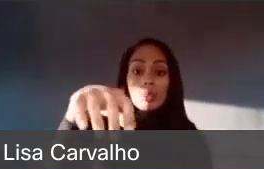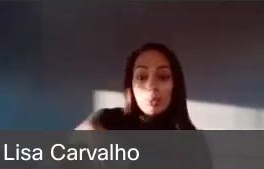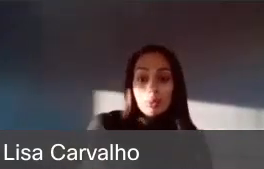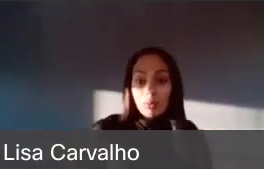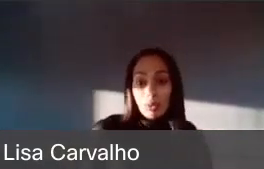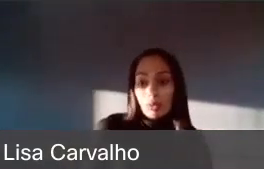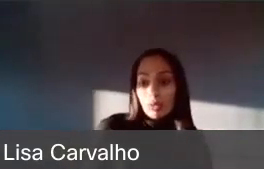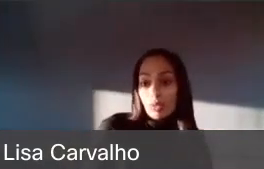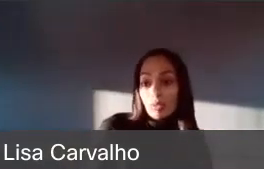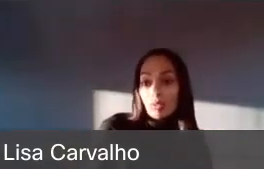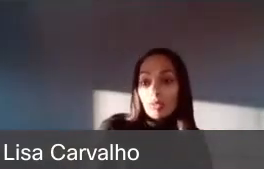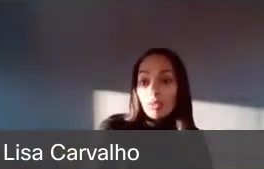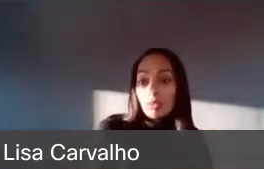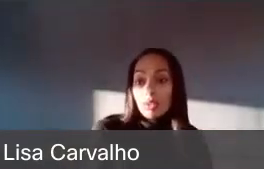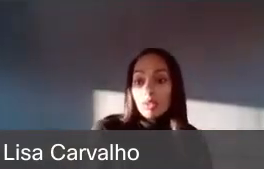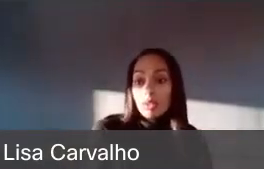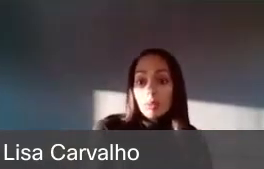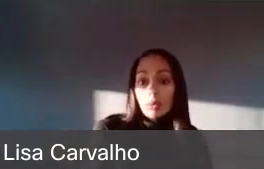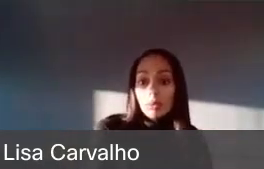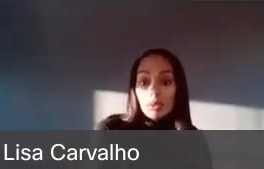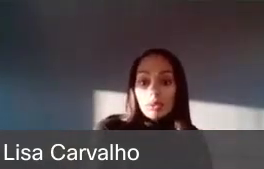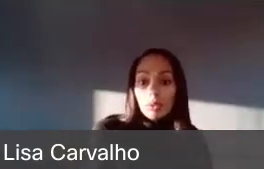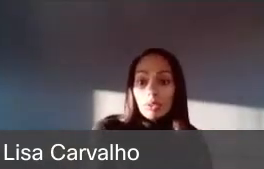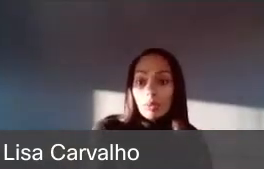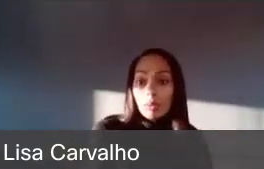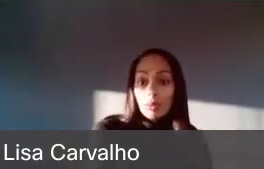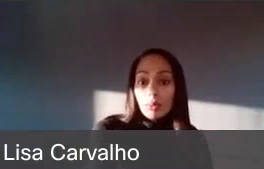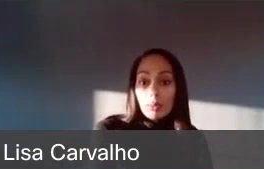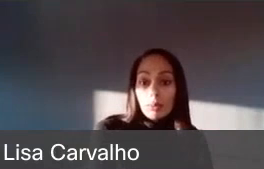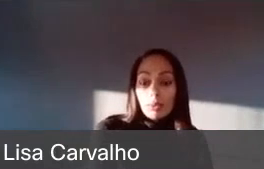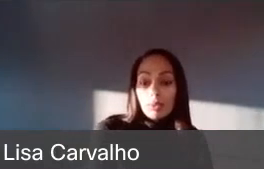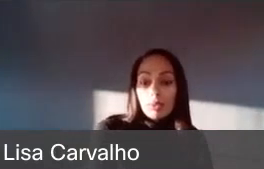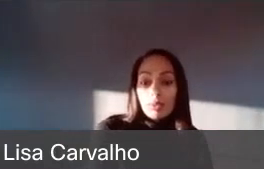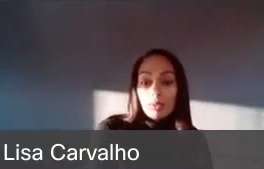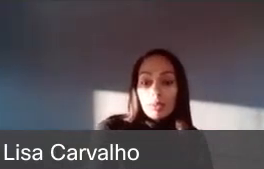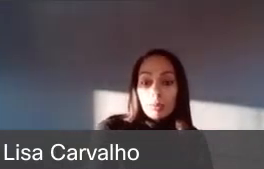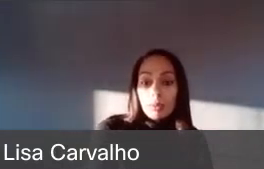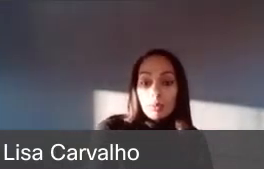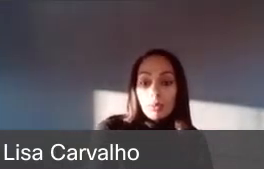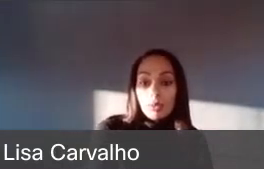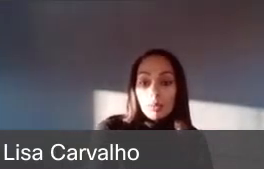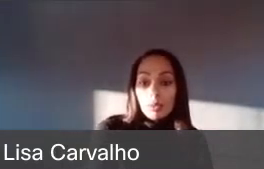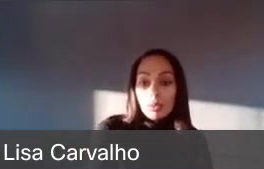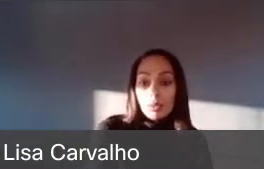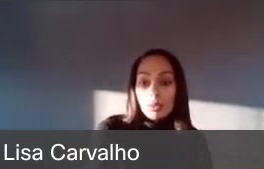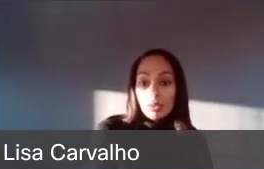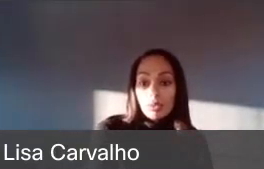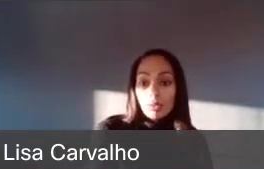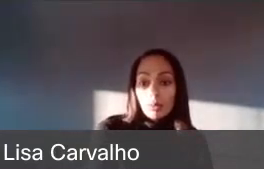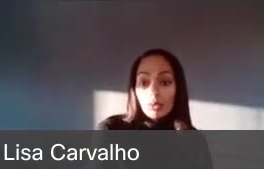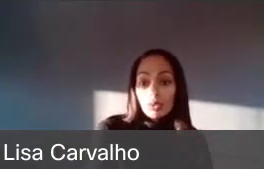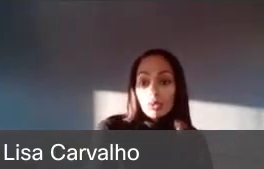Feeling like that you failed, anxious for sure. Yeah, what else? Thank you for those. Yeah, what else?